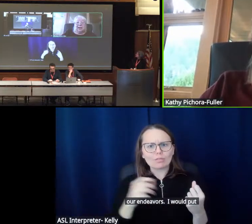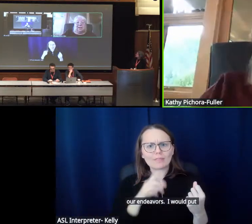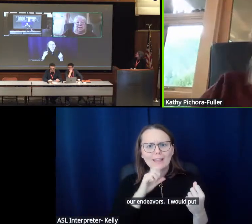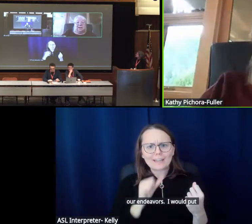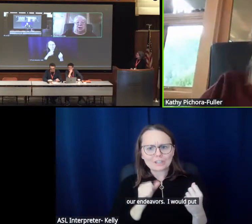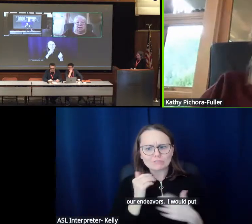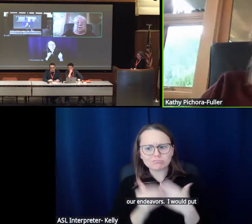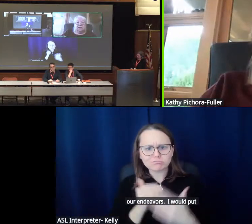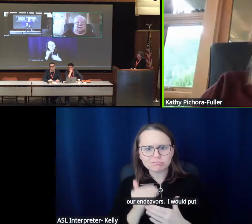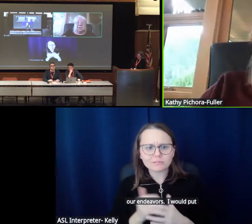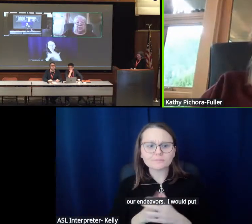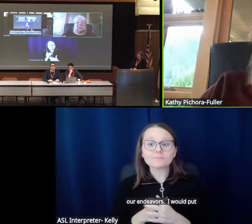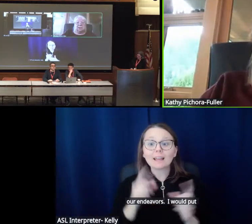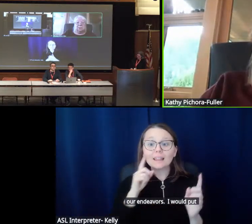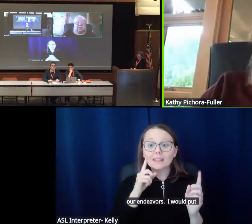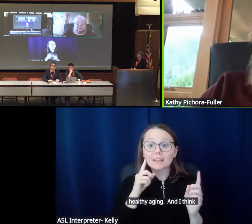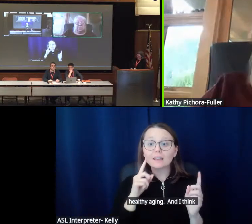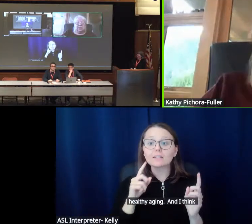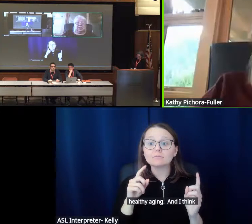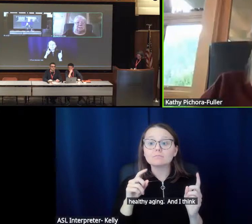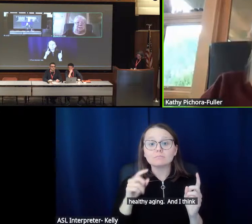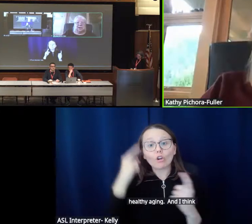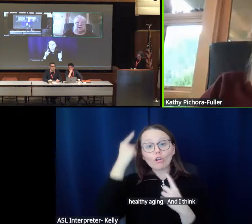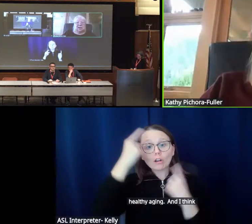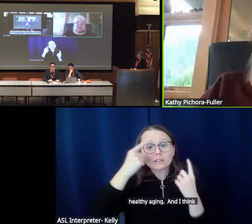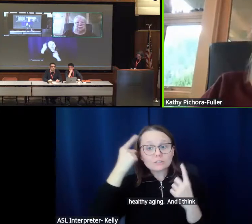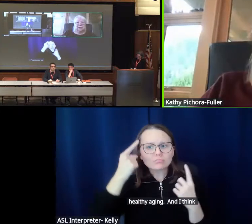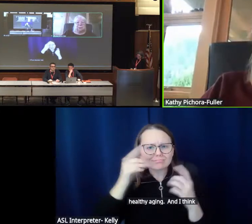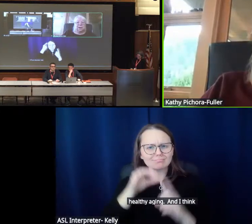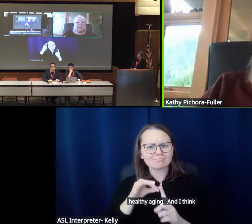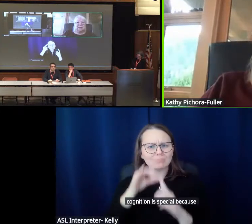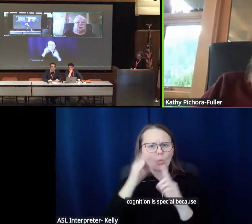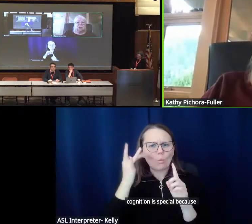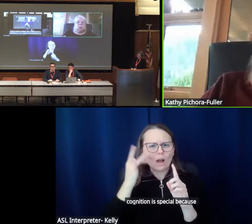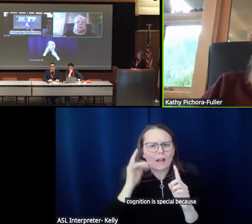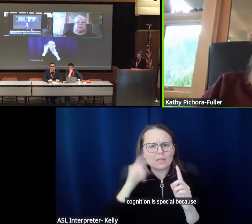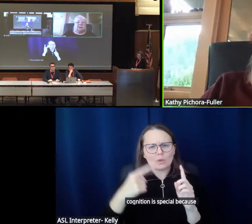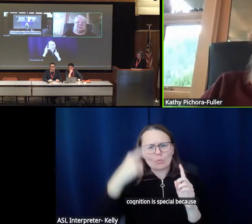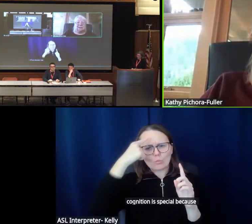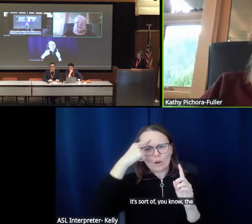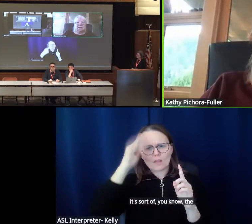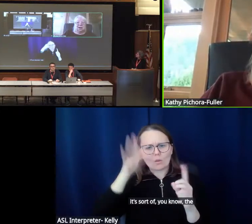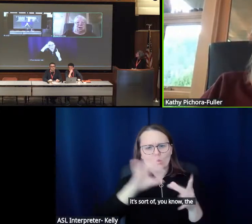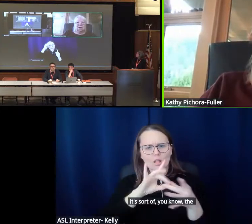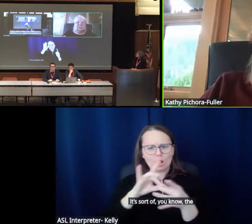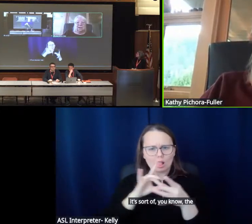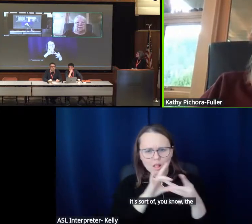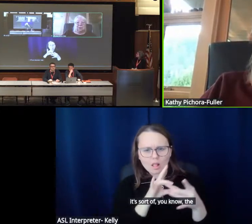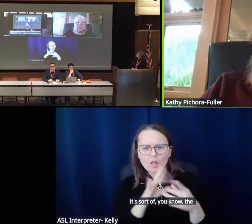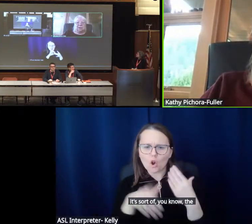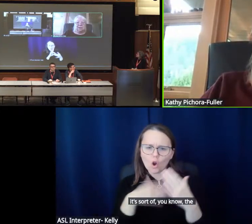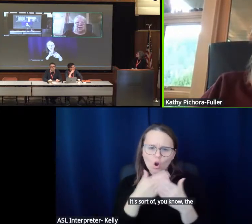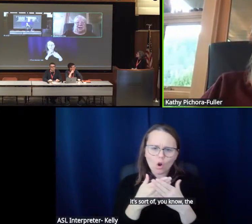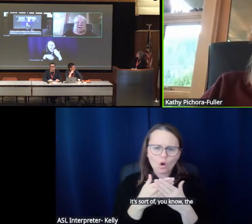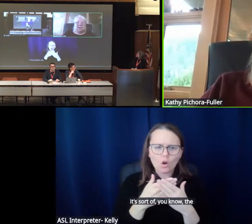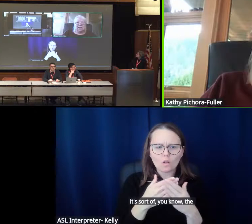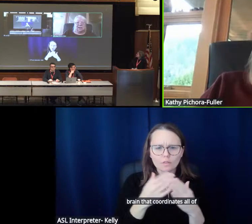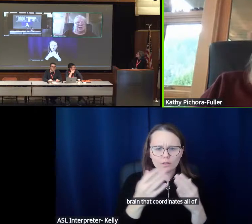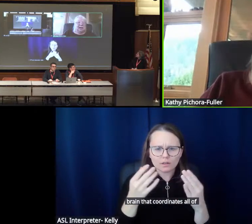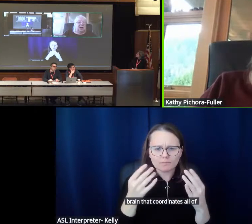think cognition is special because it's sort of, the brain that coordinates all of the inputs and